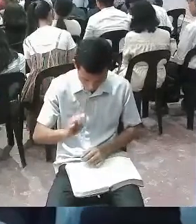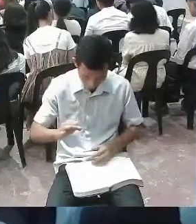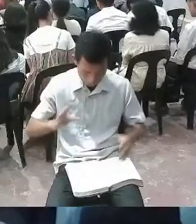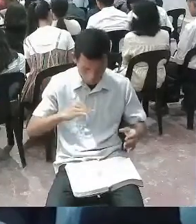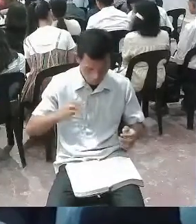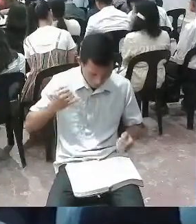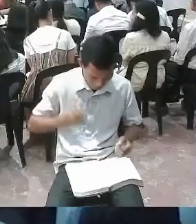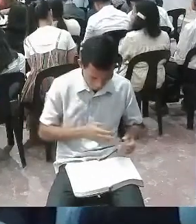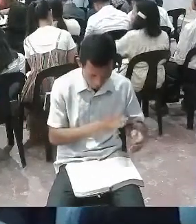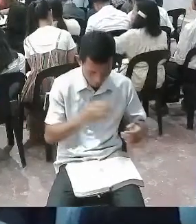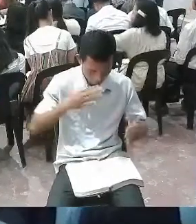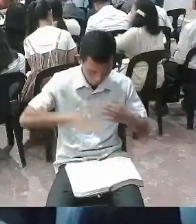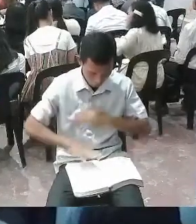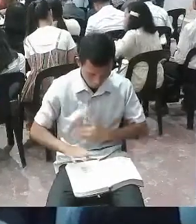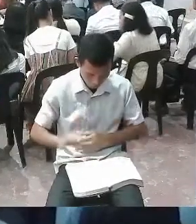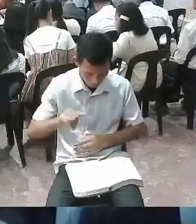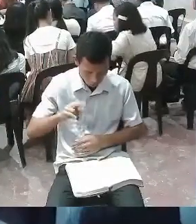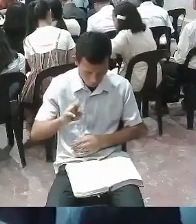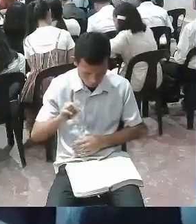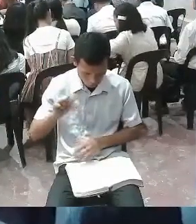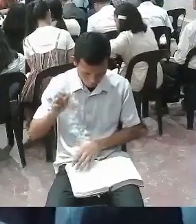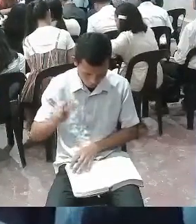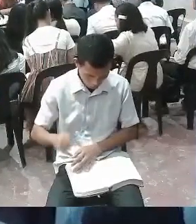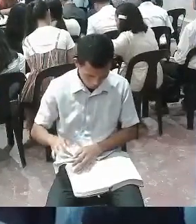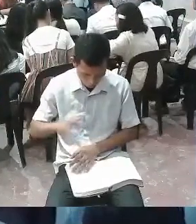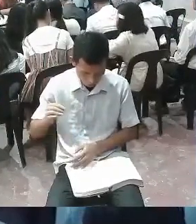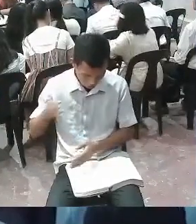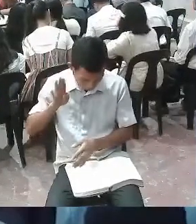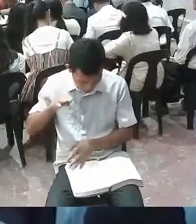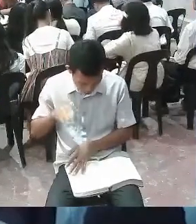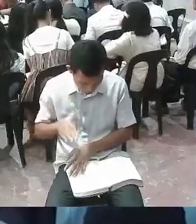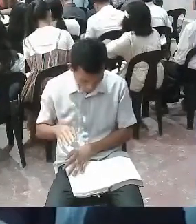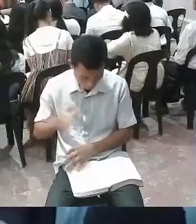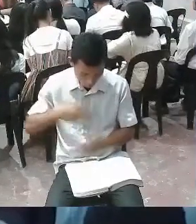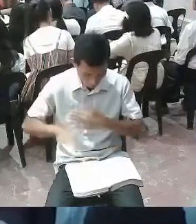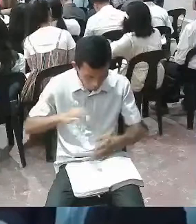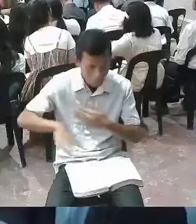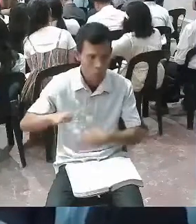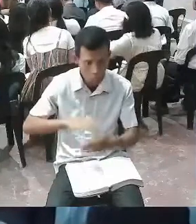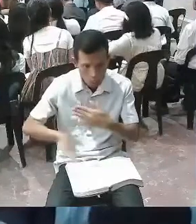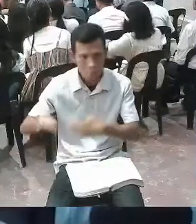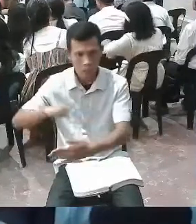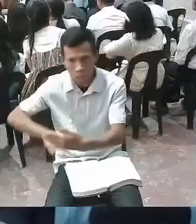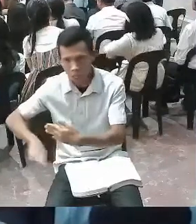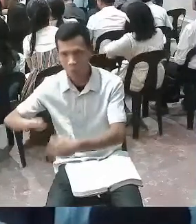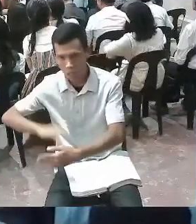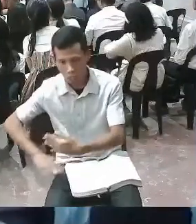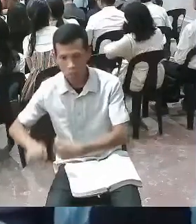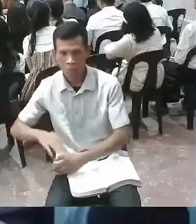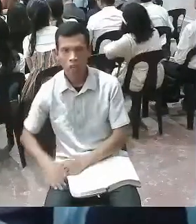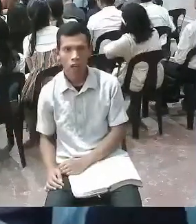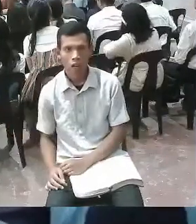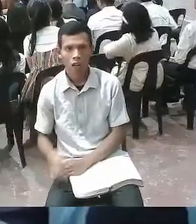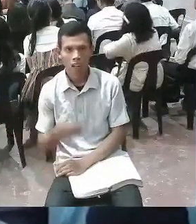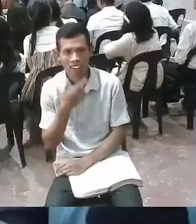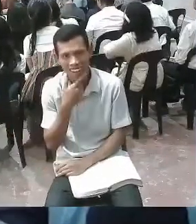Jacob begat Judas and his brethren. It's begat, begat, begat, begat, begat.